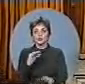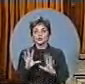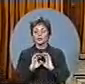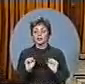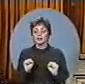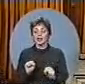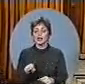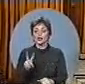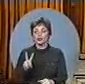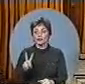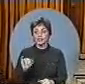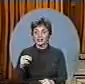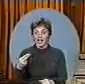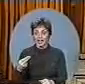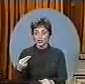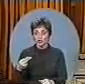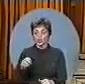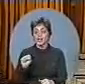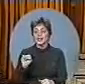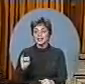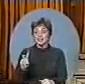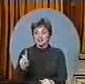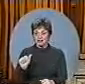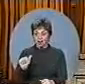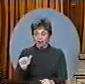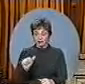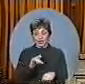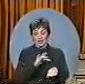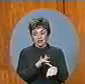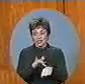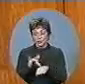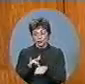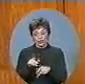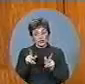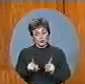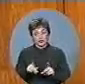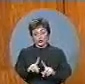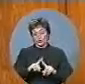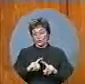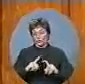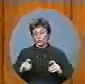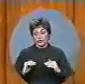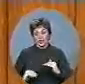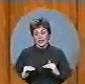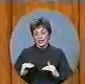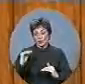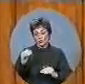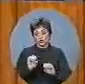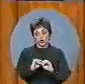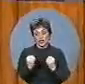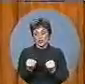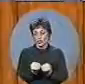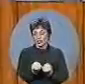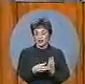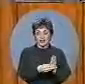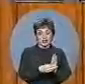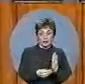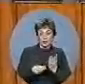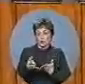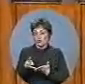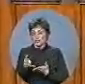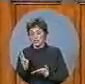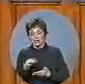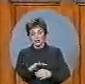HIV/AIDS affects people from all walks of life in all parts of the world. Earlier this week, the Prime Minister, along with the Ministers of